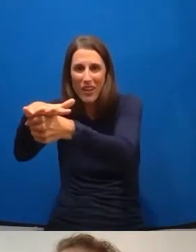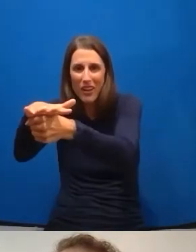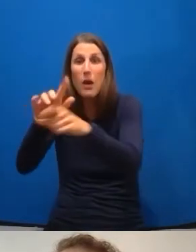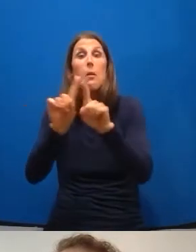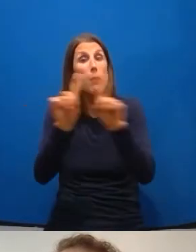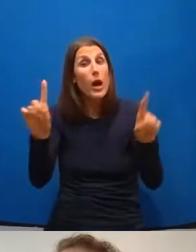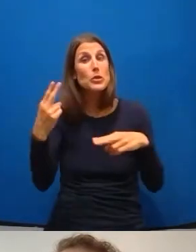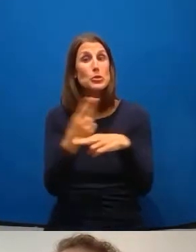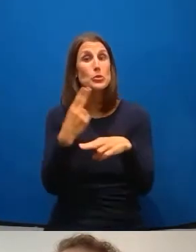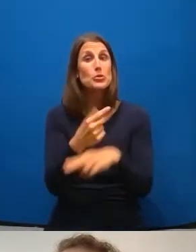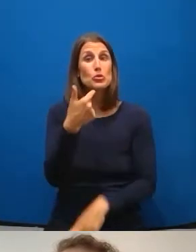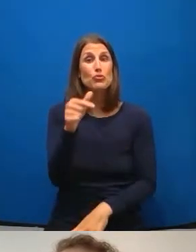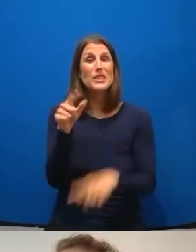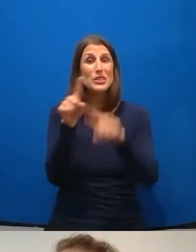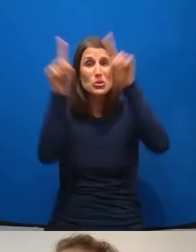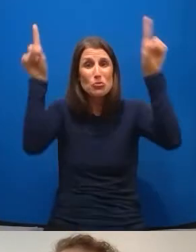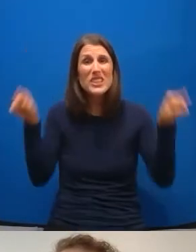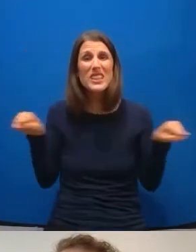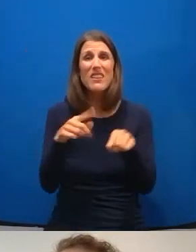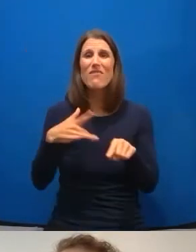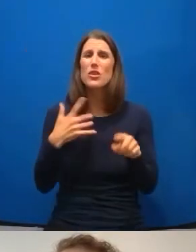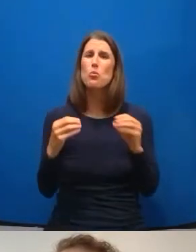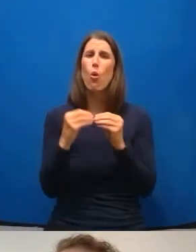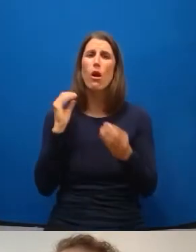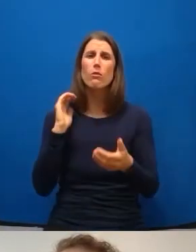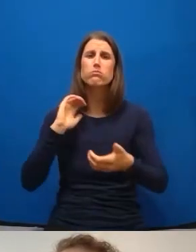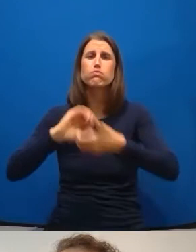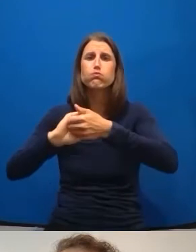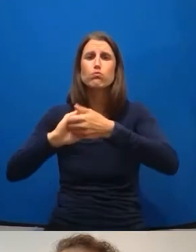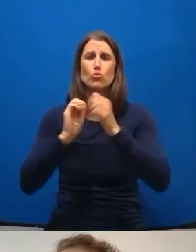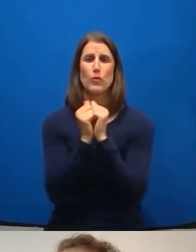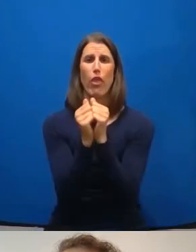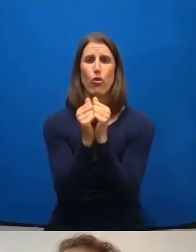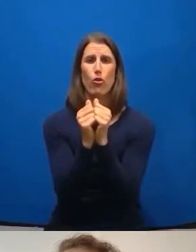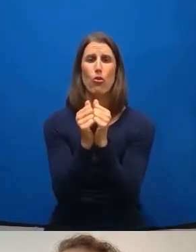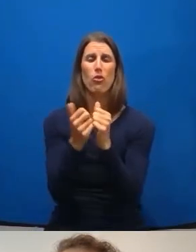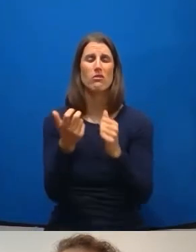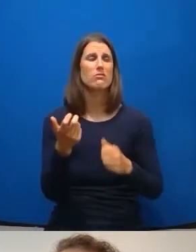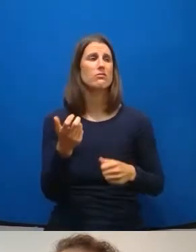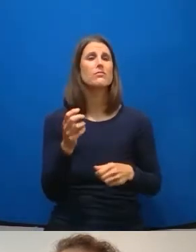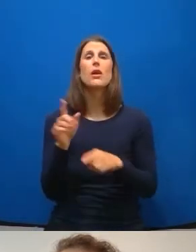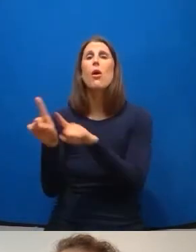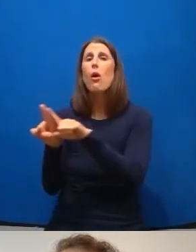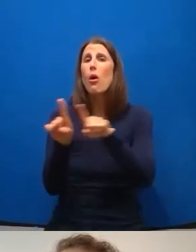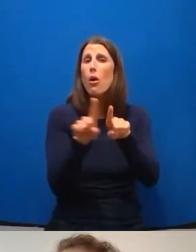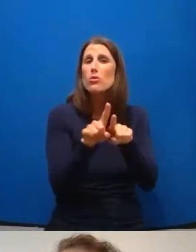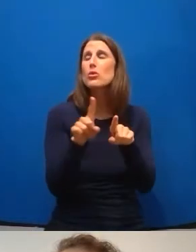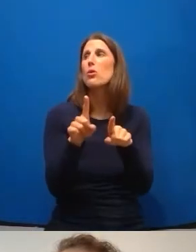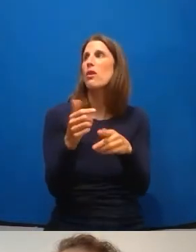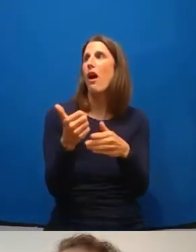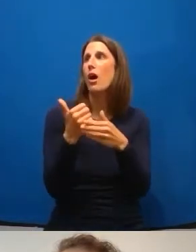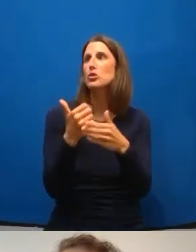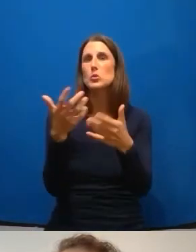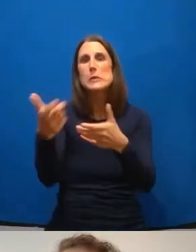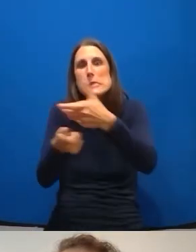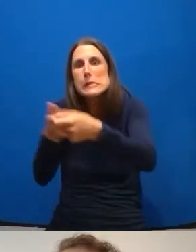you. It's been great for initiation. You can kind of just pretend that you have no idea what's on there, and then all of a sudden a